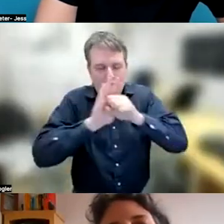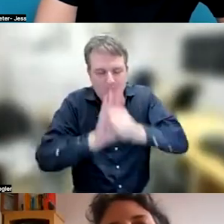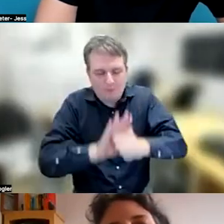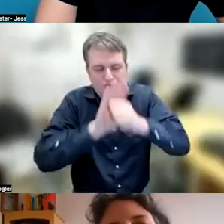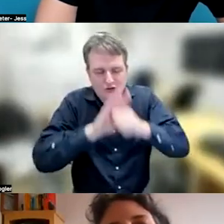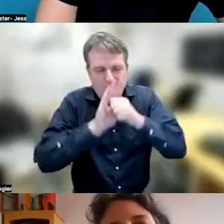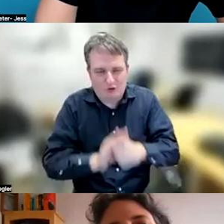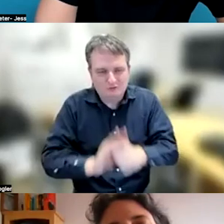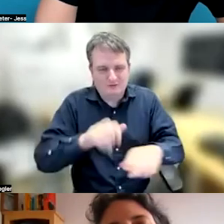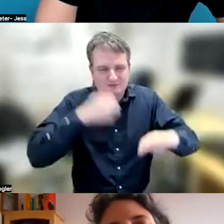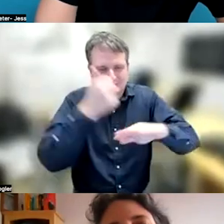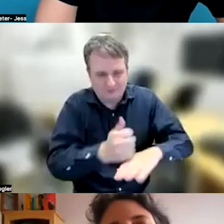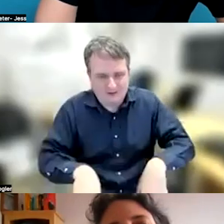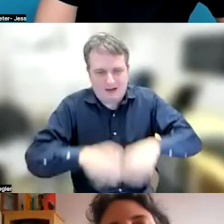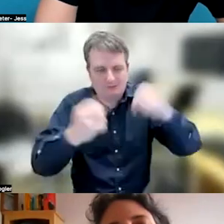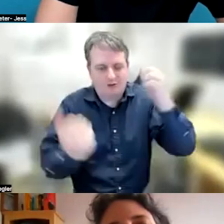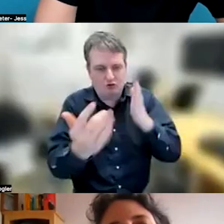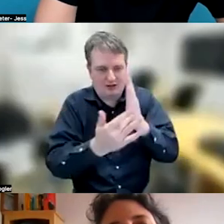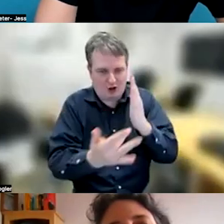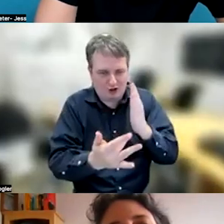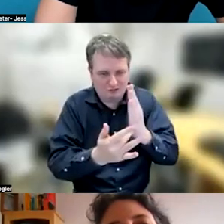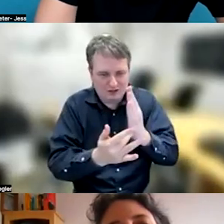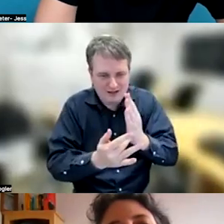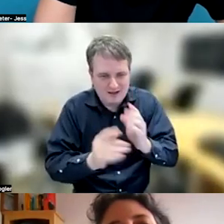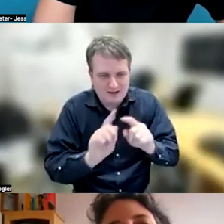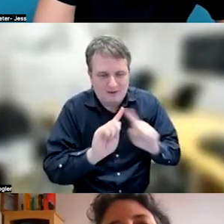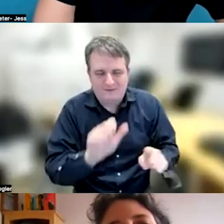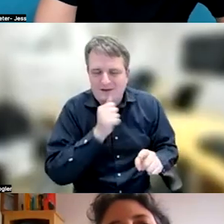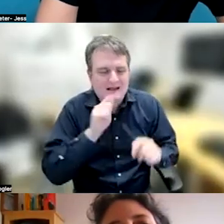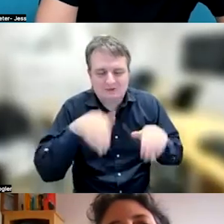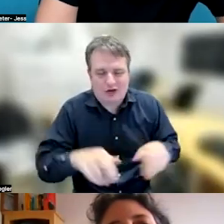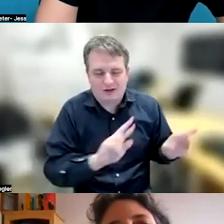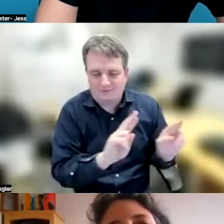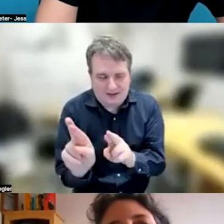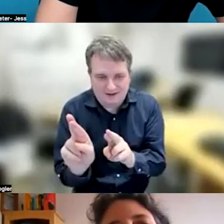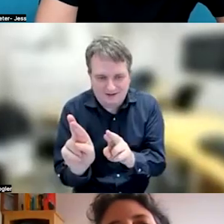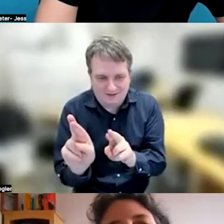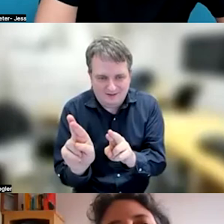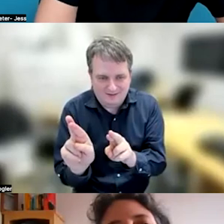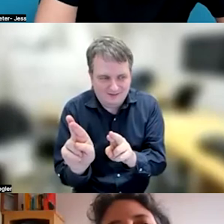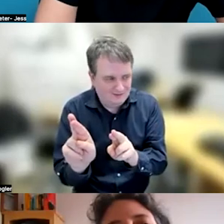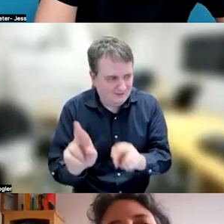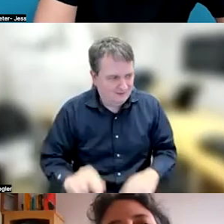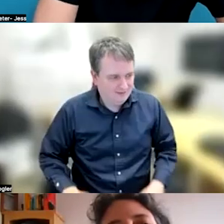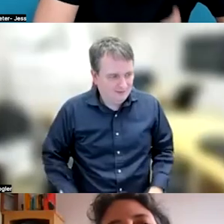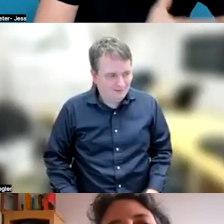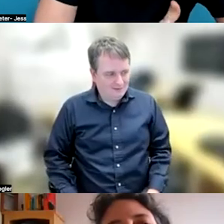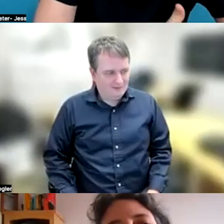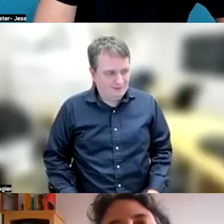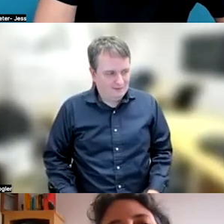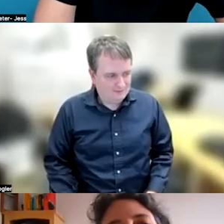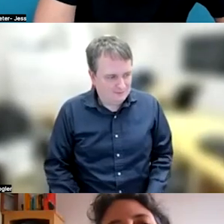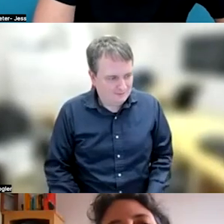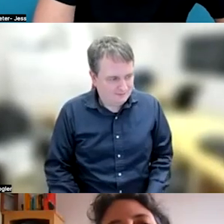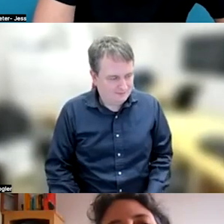You know, as it came up, people are excited about the new technology, but at the same time, the